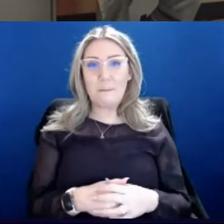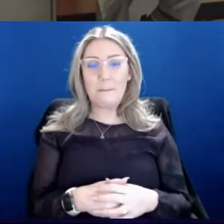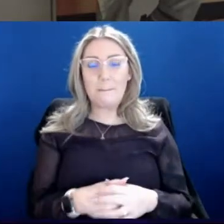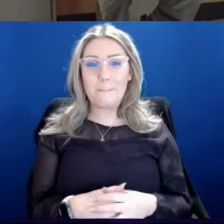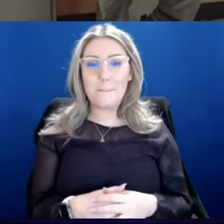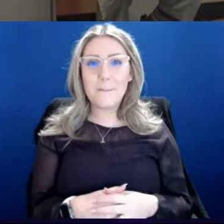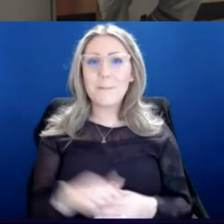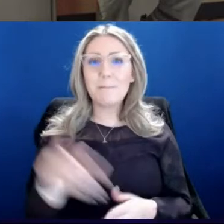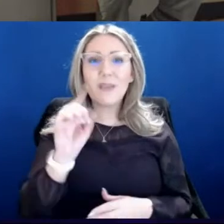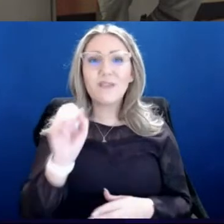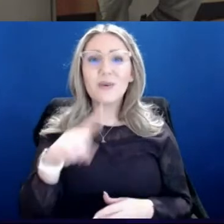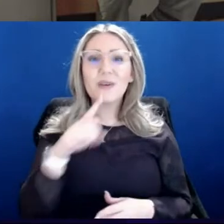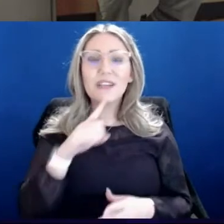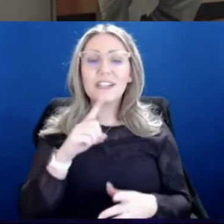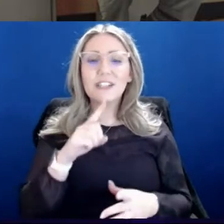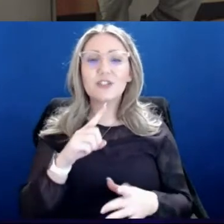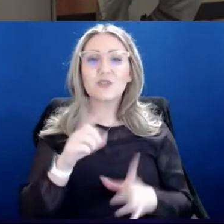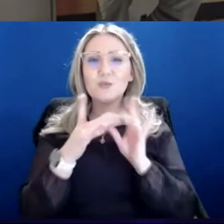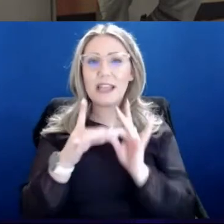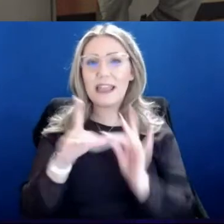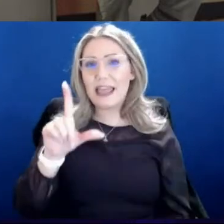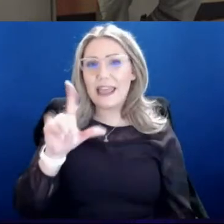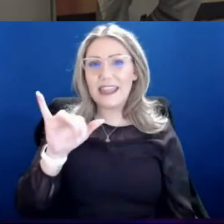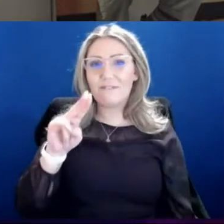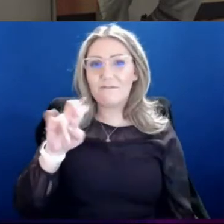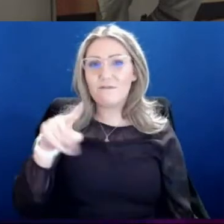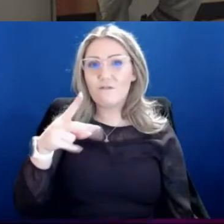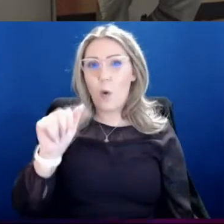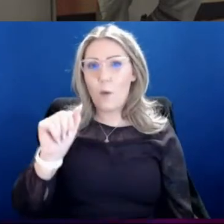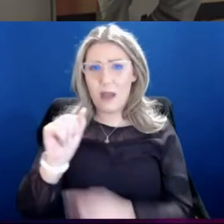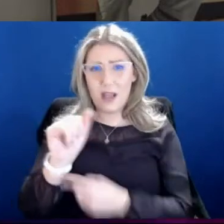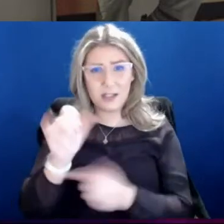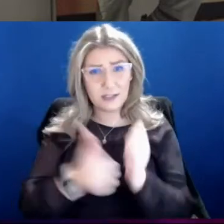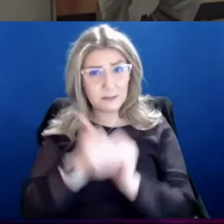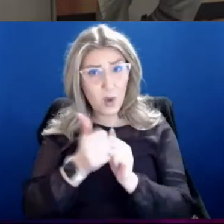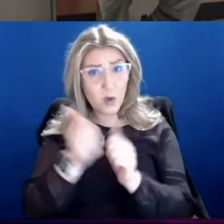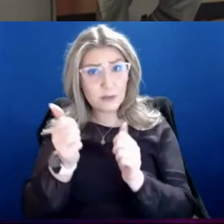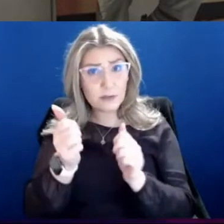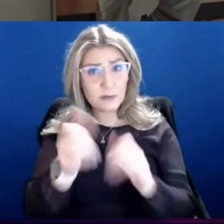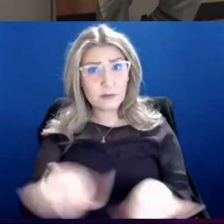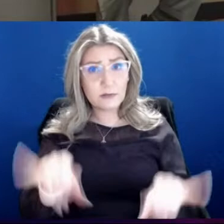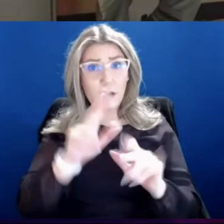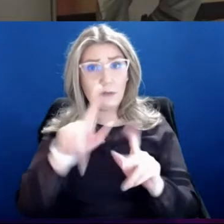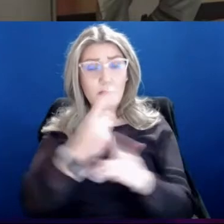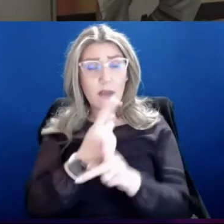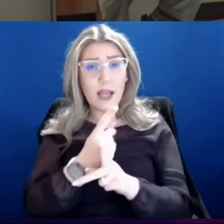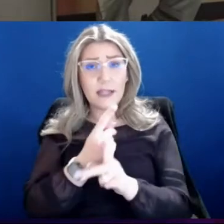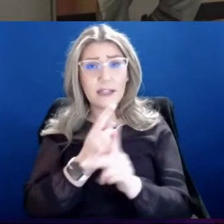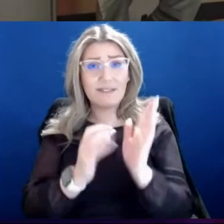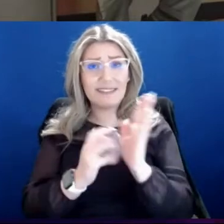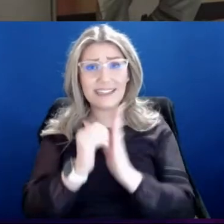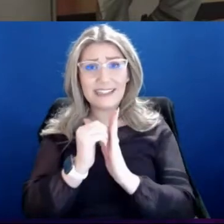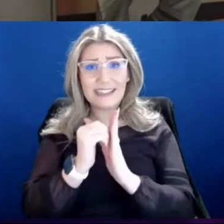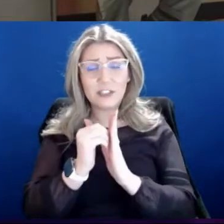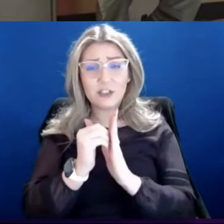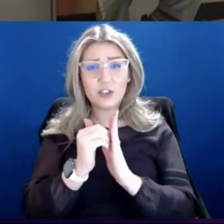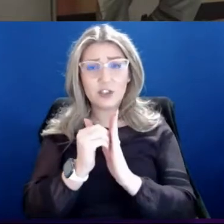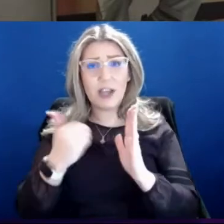about lymphomas. Are lymphomas the most common form of cancer that carry a heart